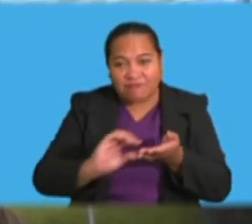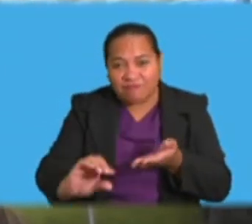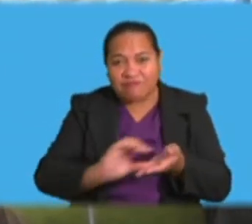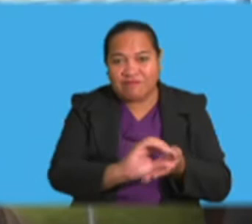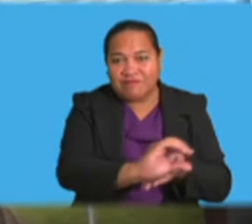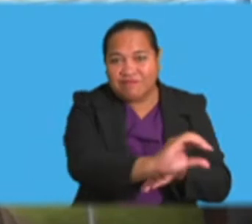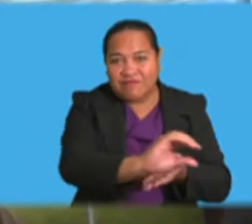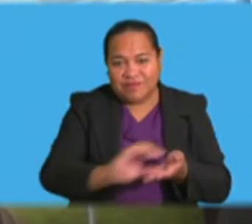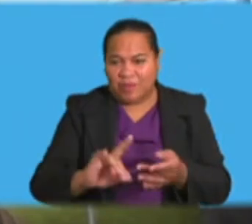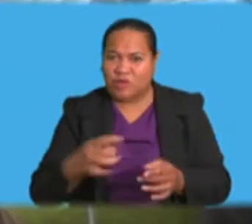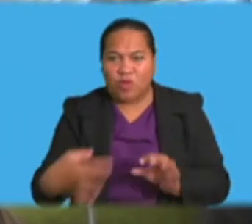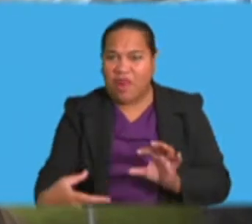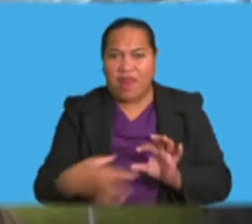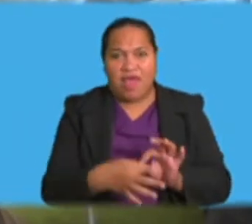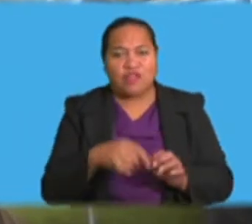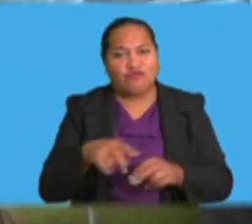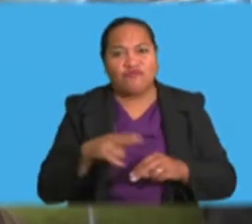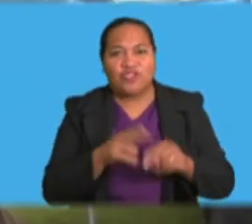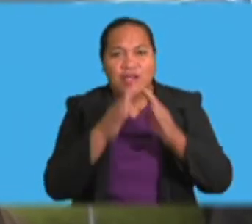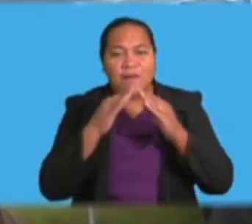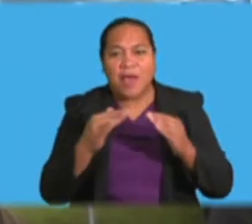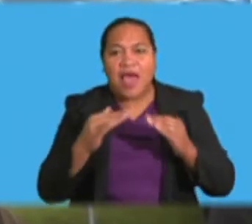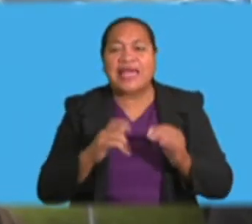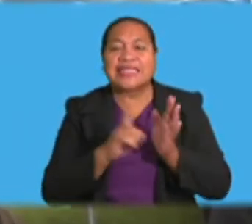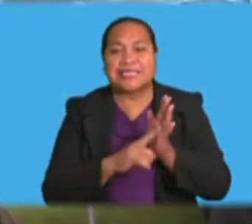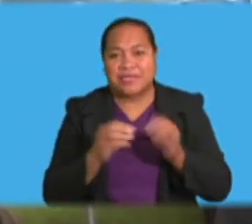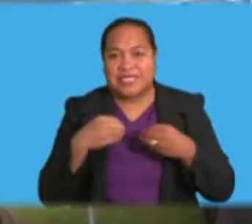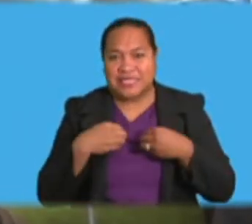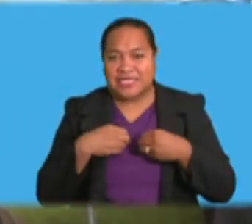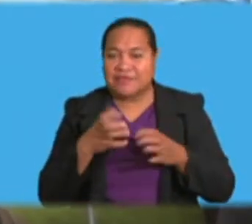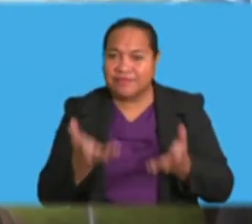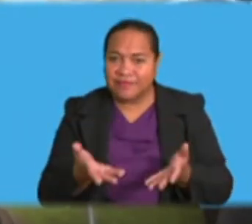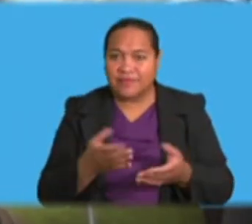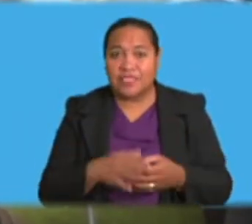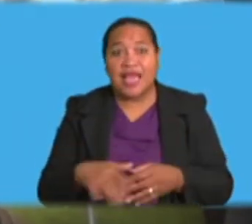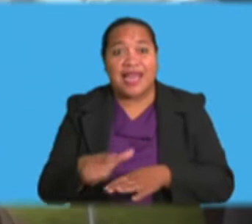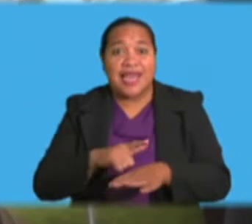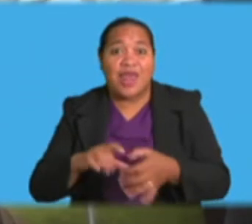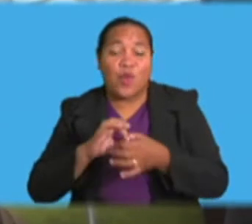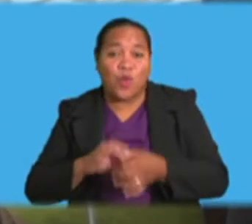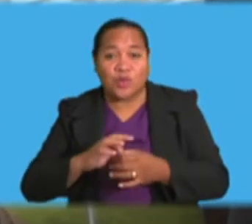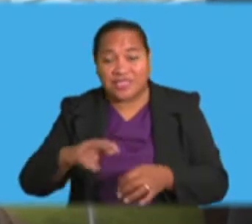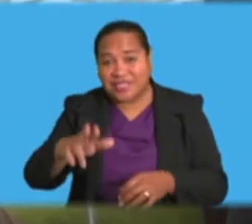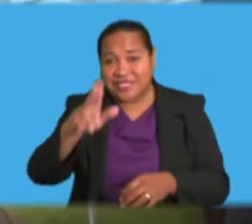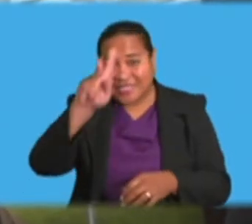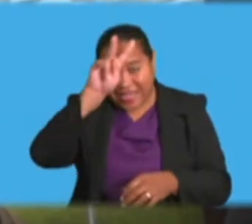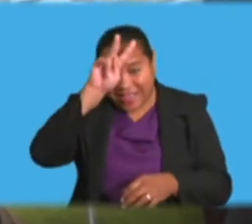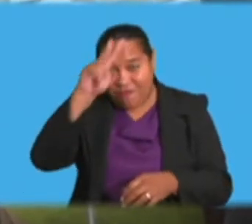areas that have no link to Fiji Pine Limited. In the extension areas, landowners in Kandavu, Lau